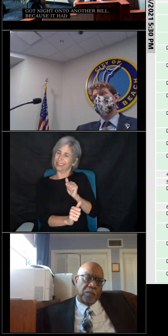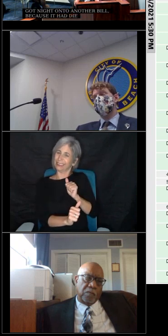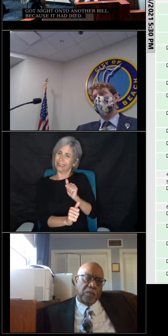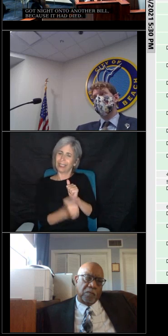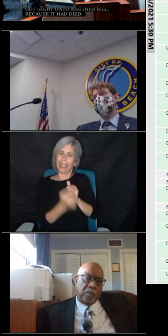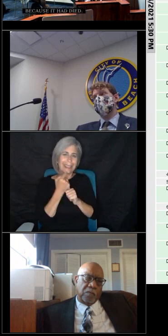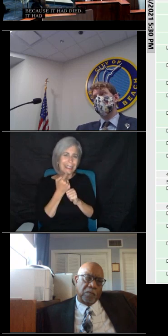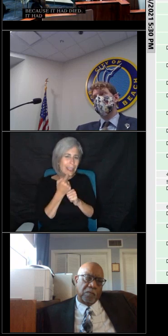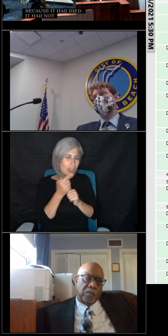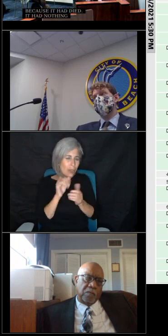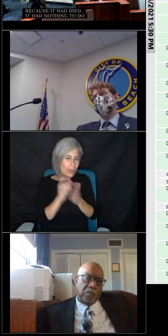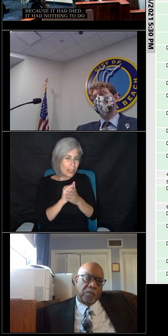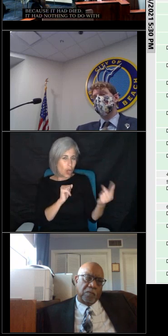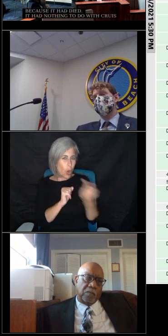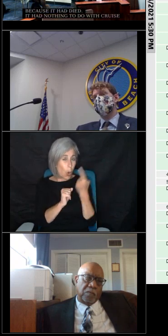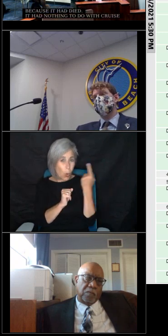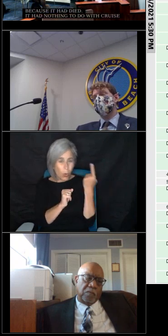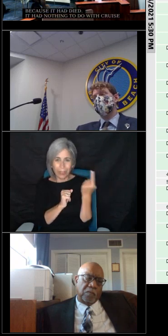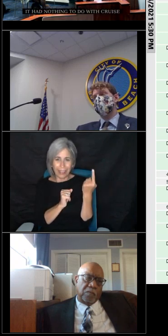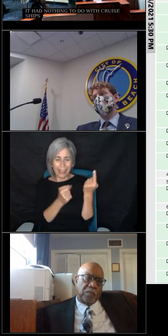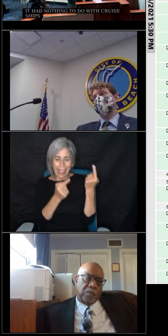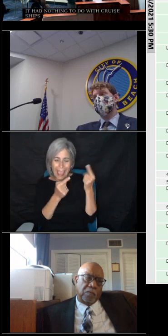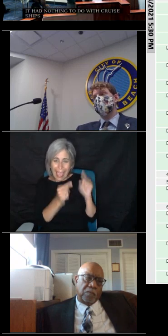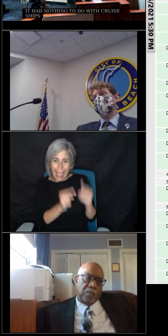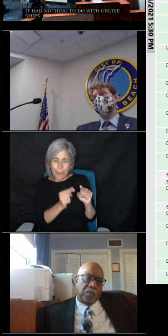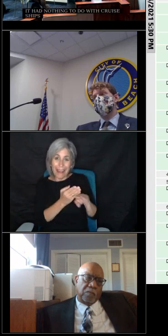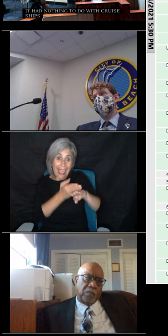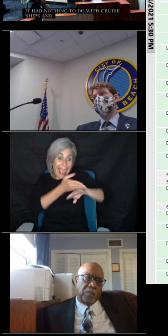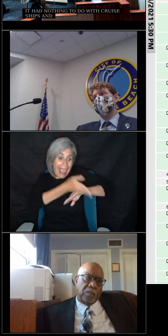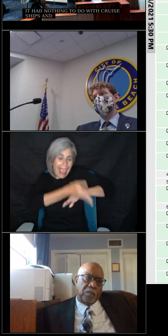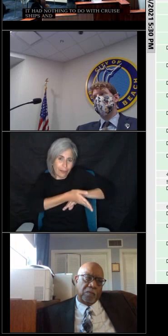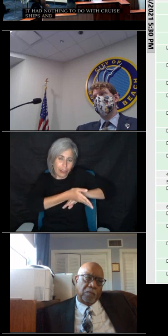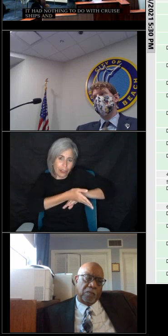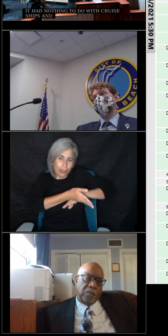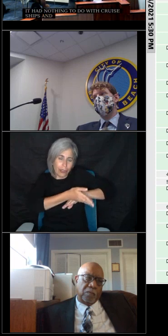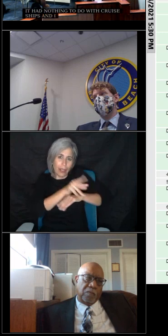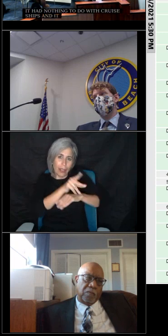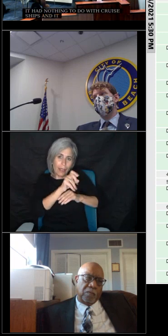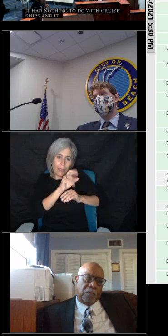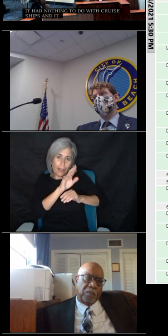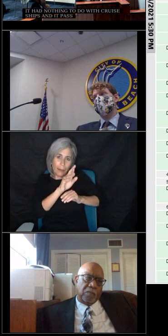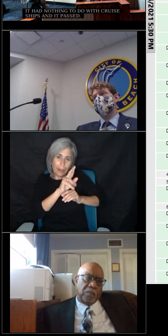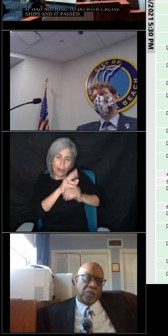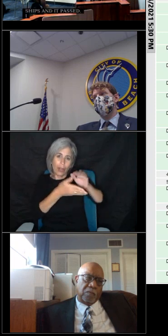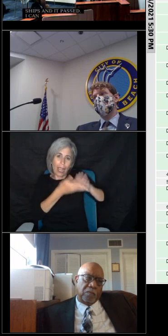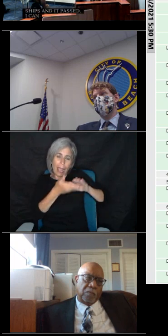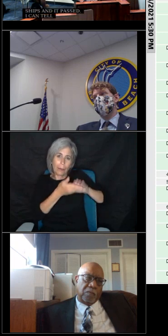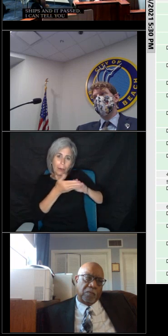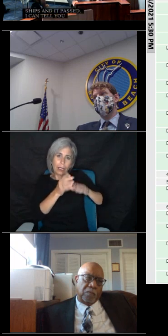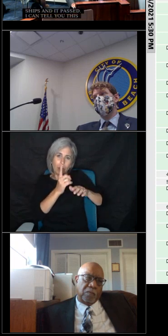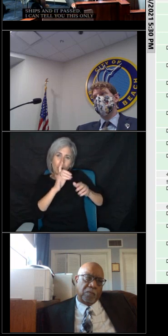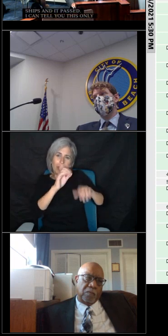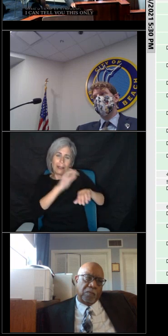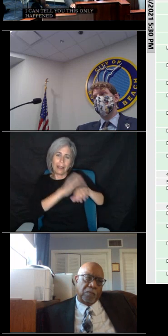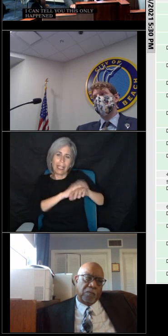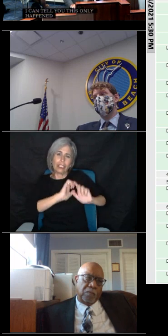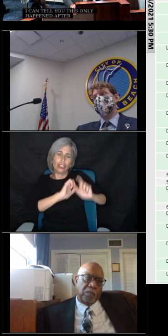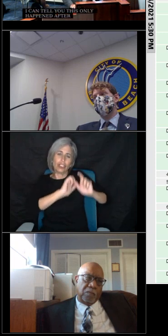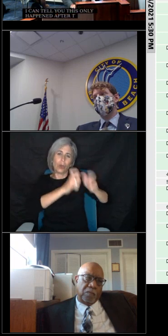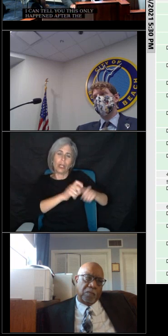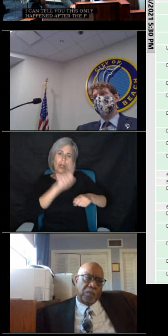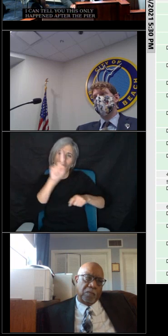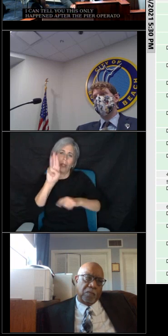tell you this only happened after the pier operator had donated that night $1 million to our